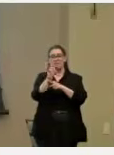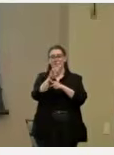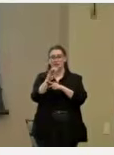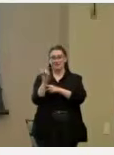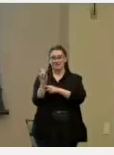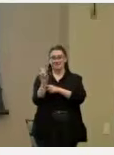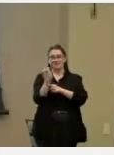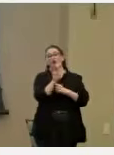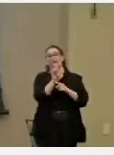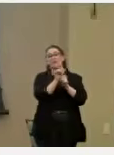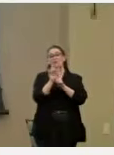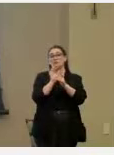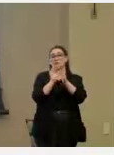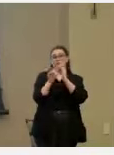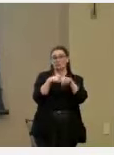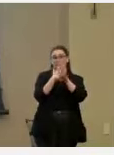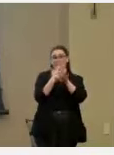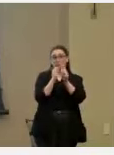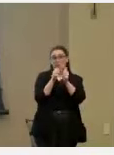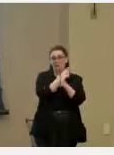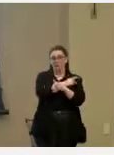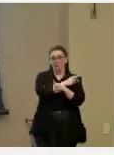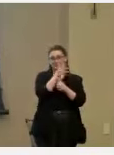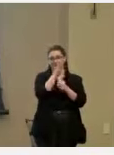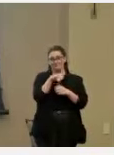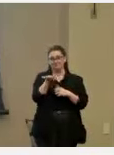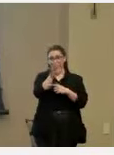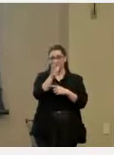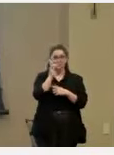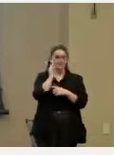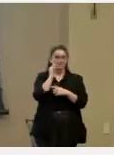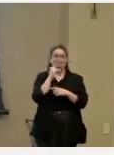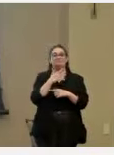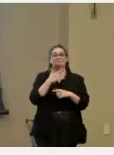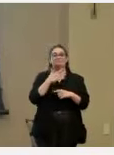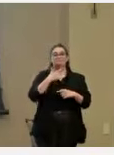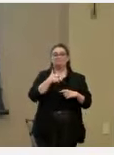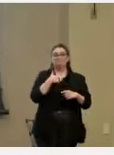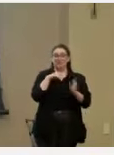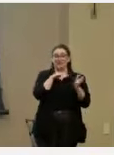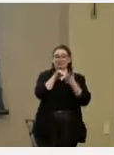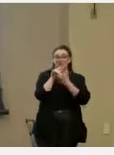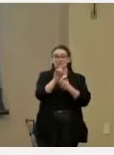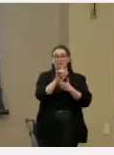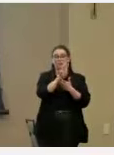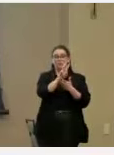California. I did my medical school training at Wayne State in my hometown of Detroit.